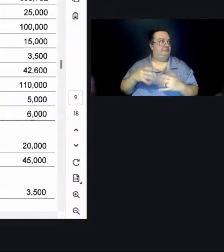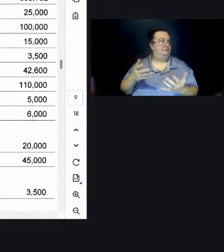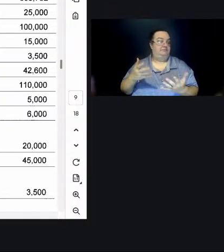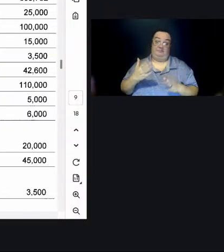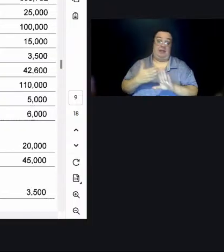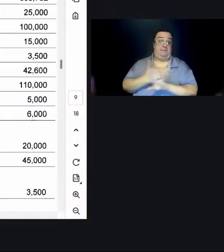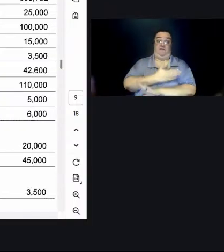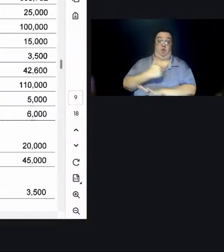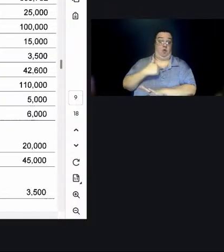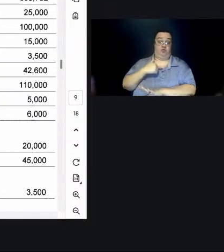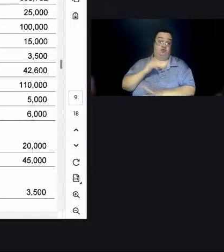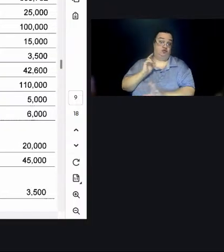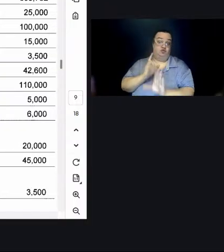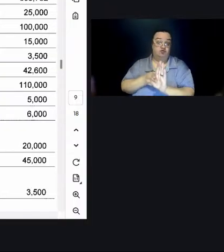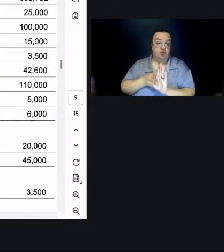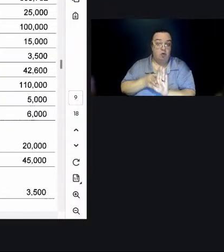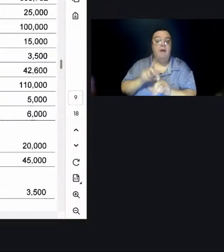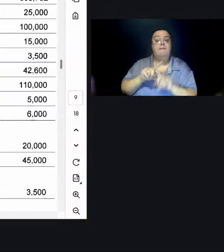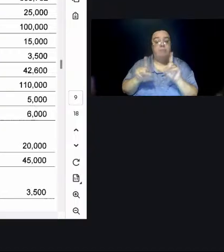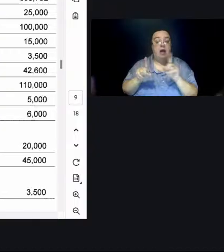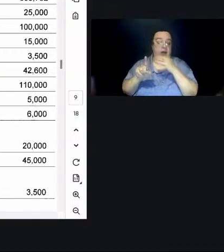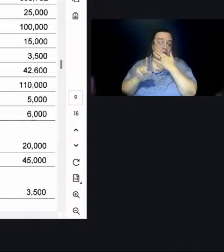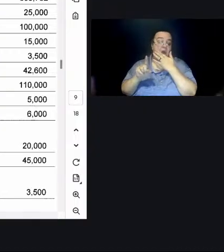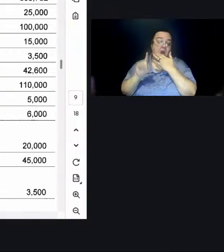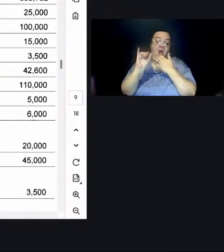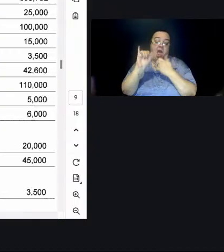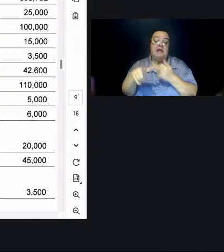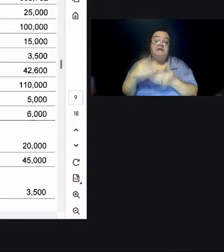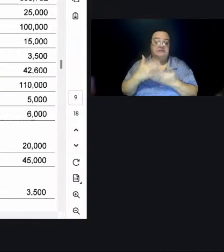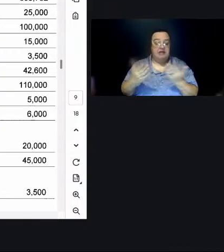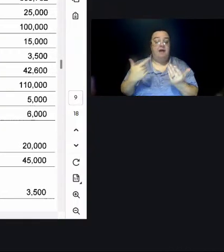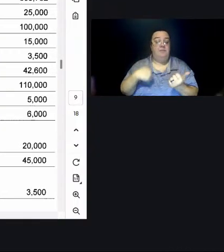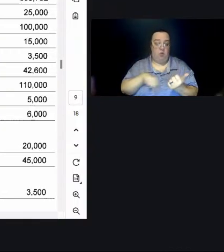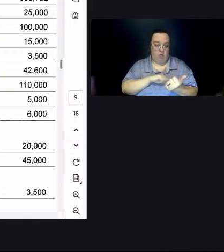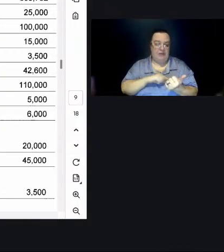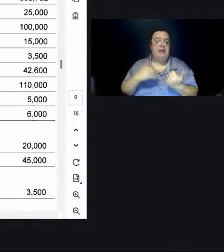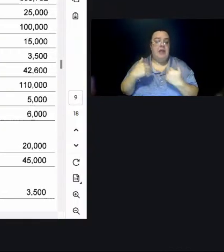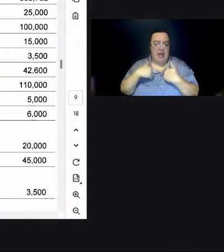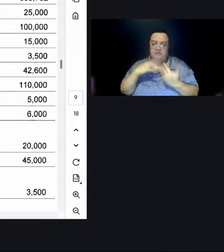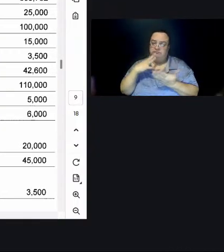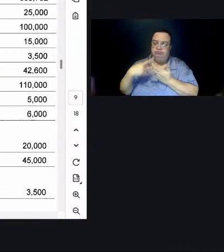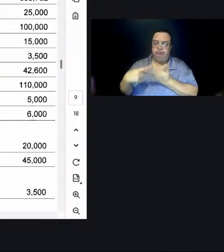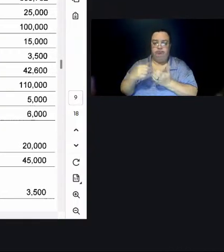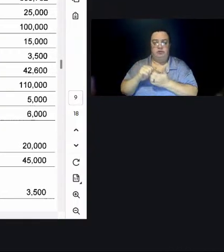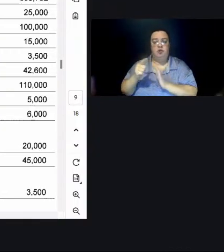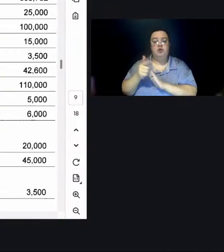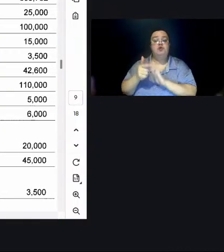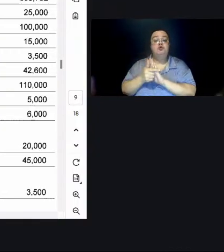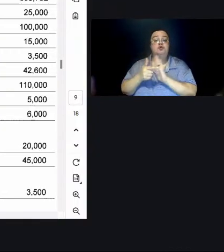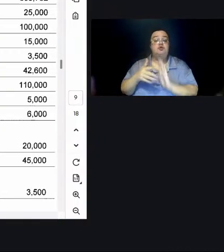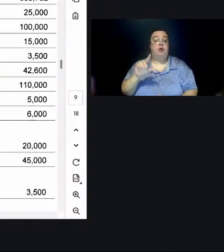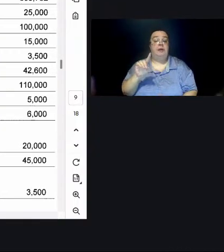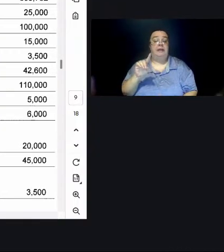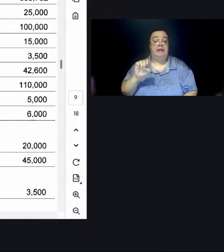before I arrived, but that is something that we have been in discussion with Attorney Deloach about. Okay.